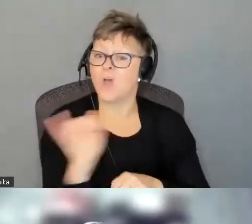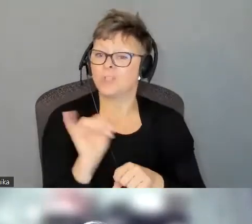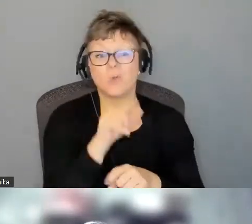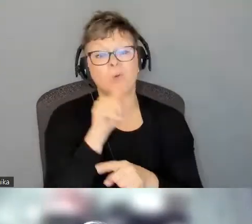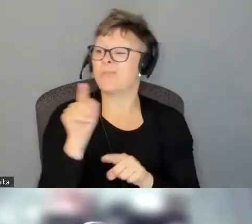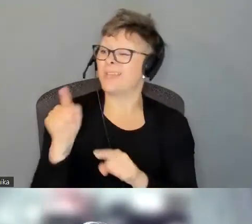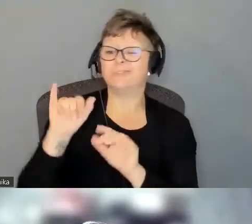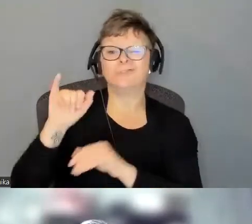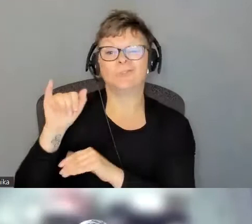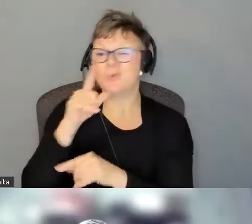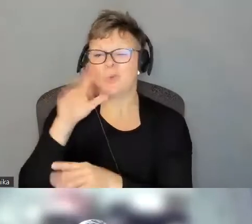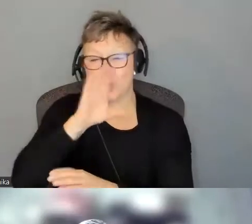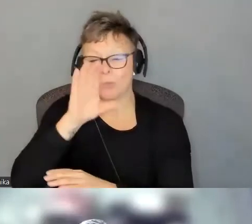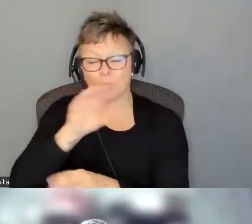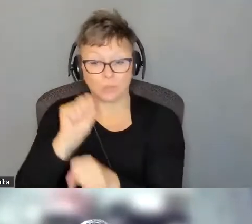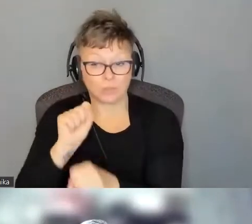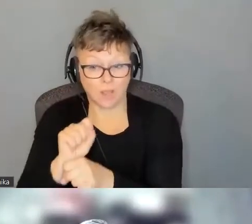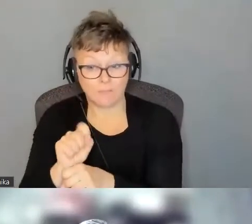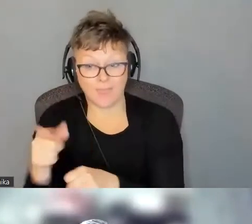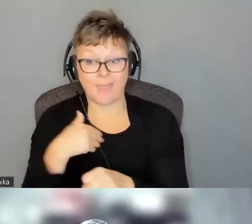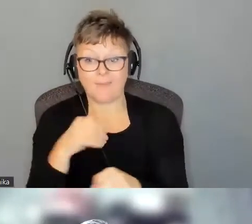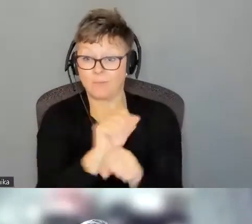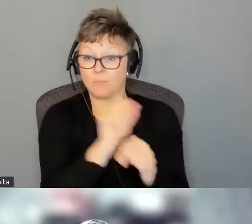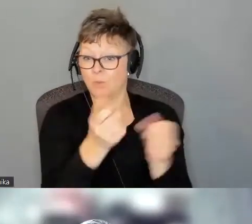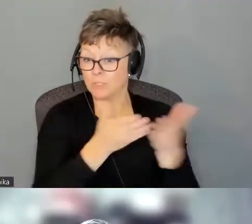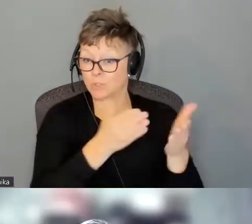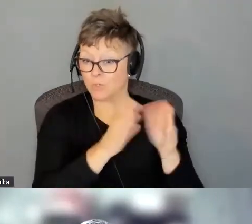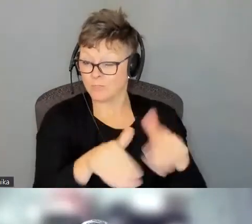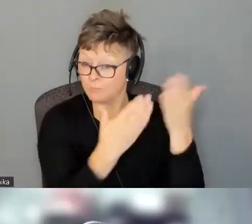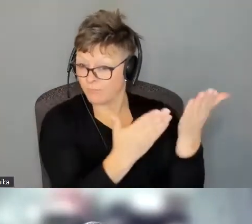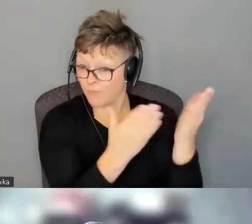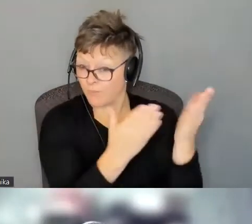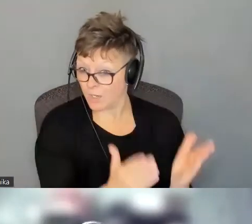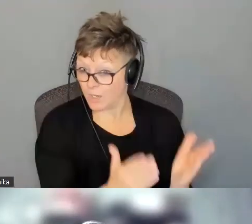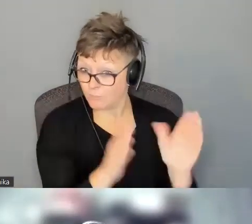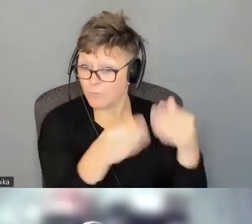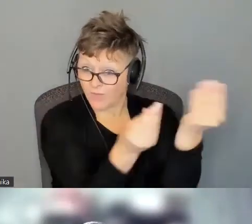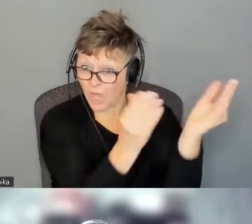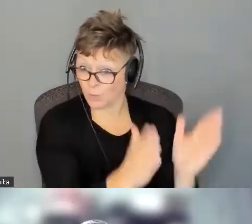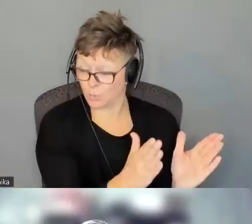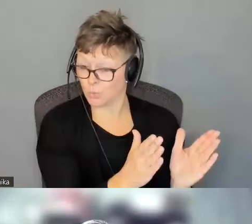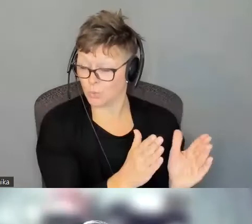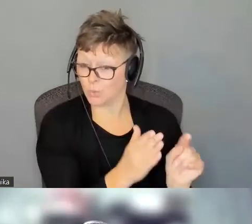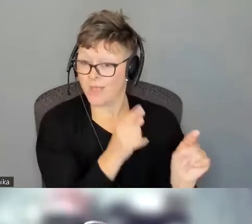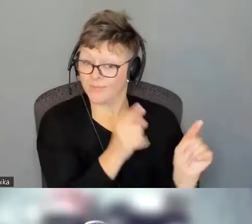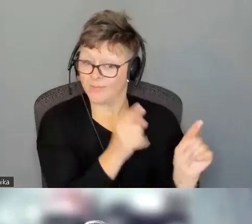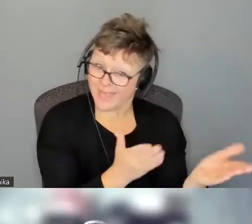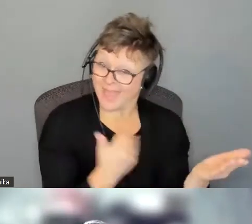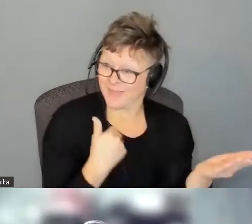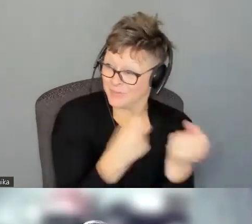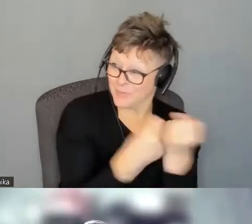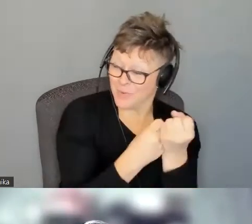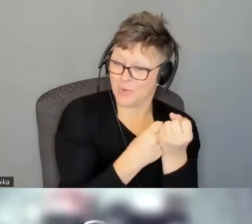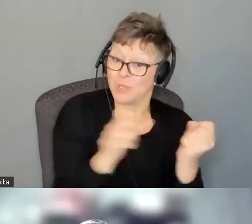have an employment service provider who is providing employment supports, for that person, that third person, to have access